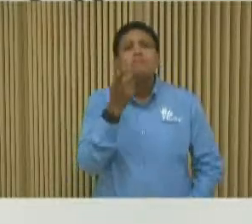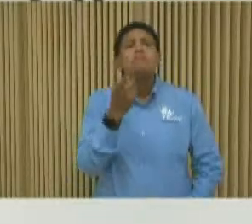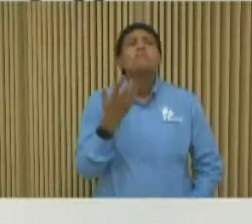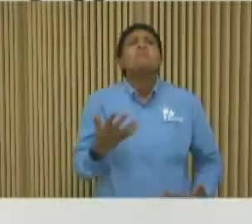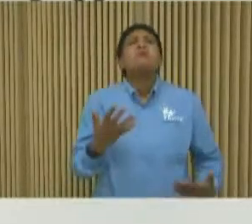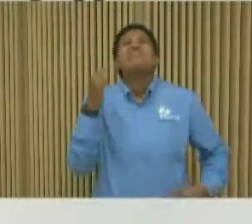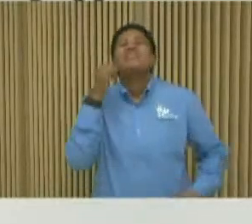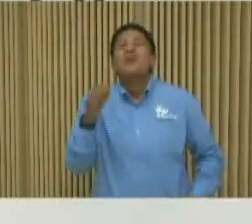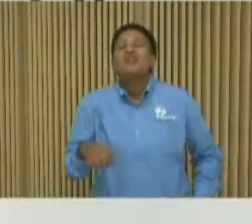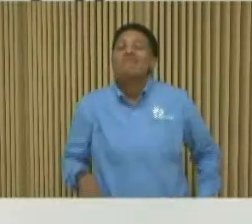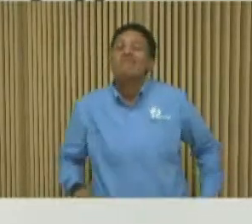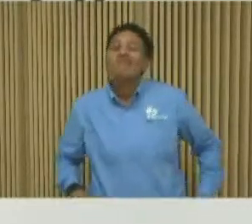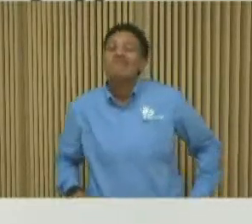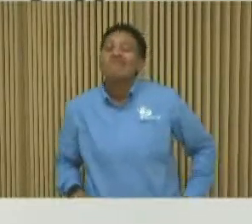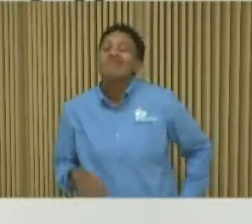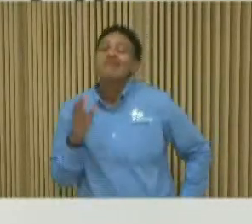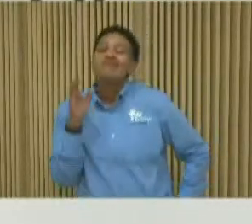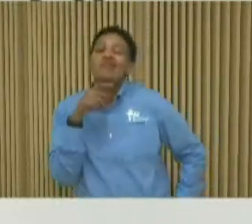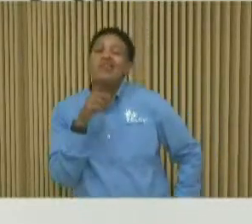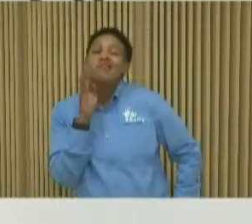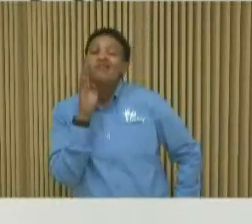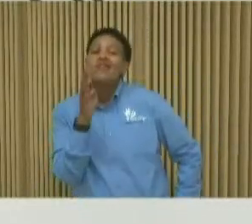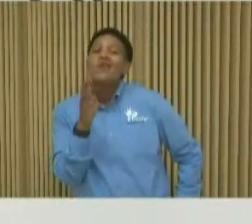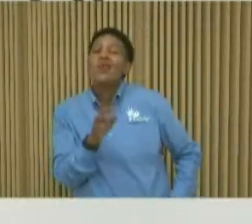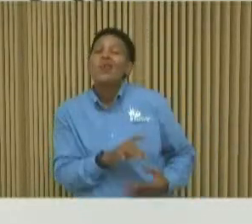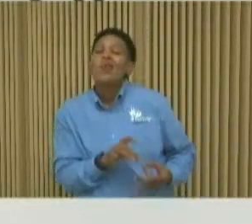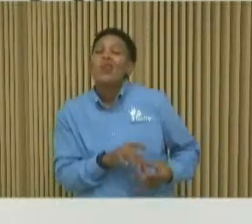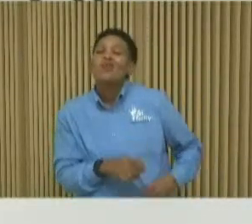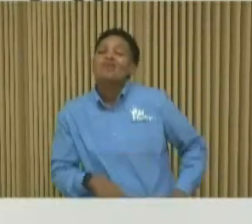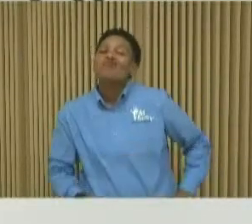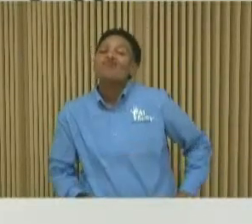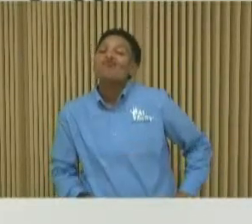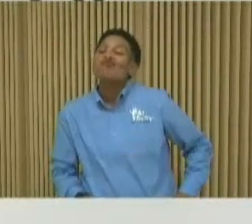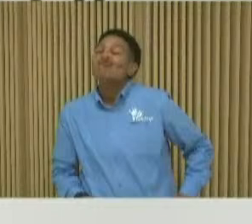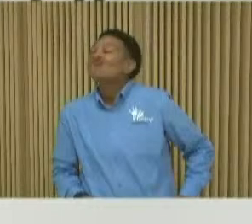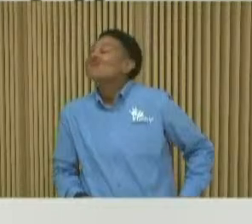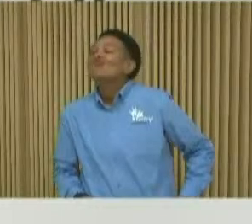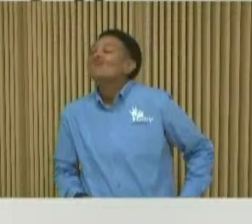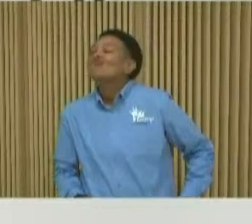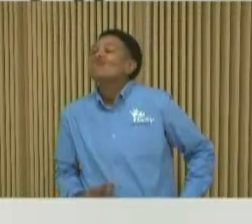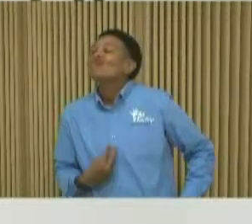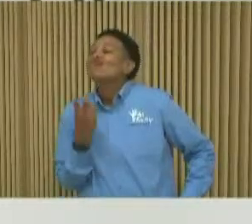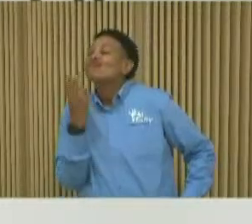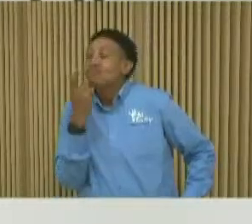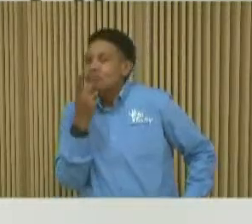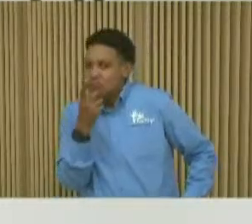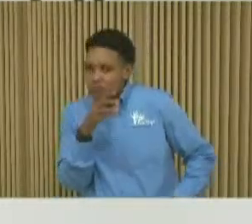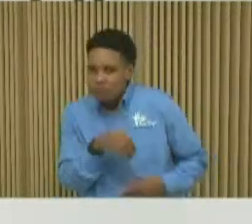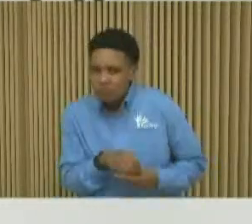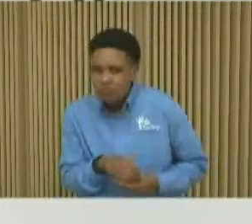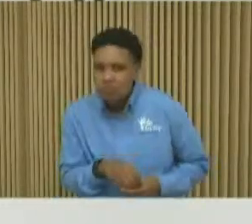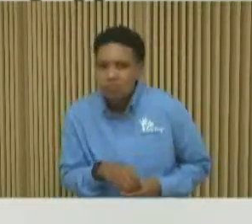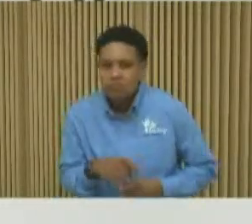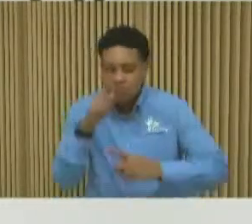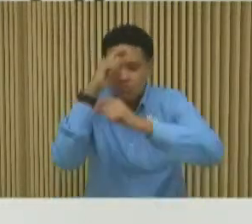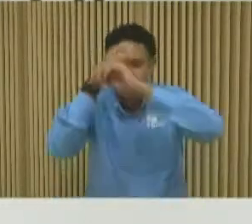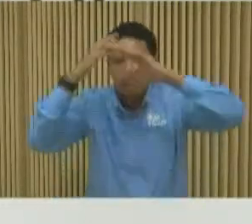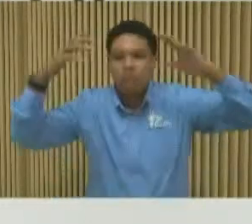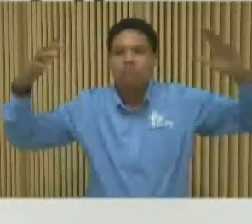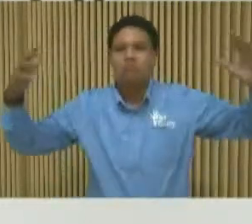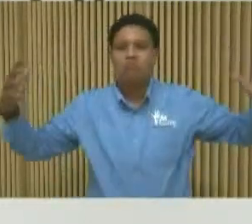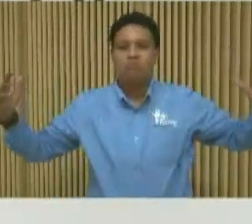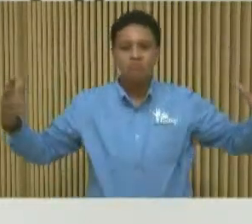may sound strange and foreign to you right now, but once you participate, you see the value. You